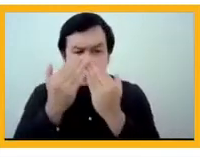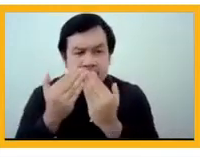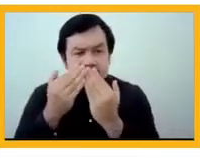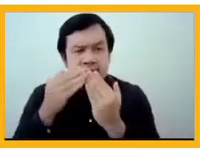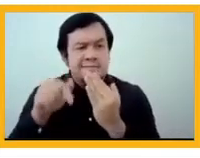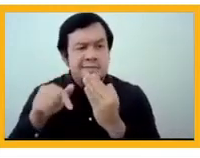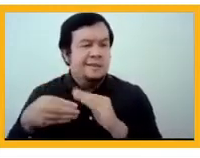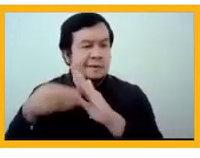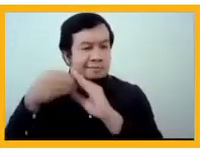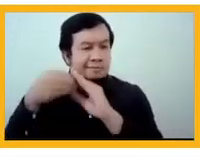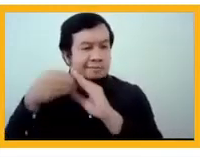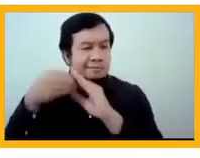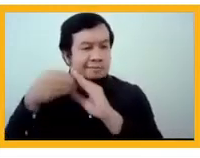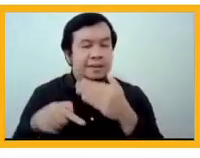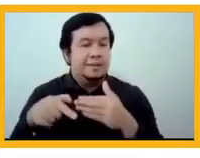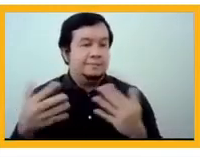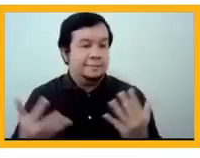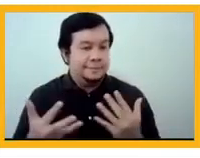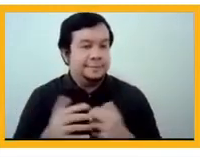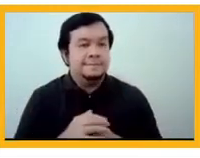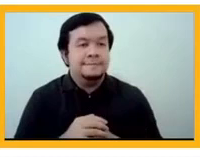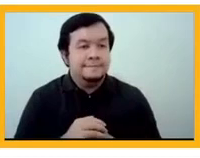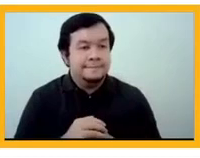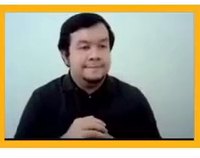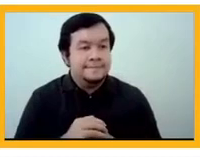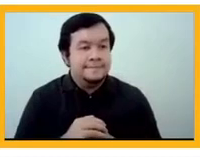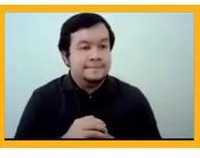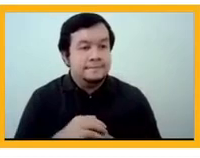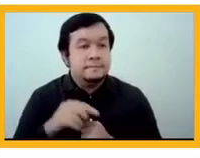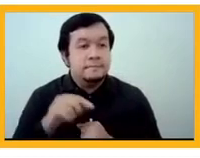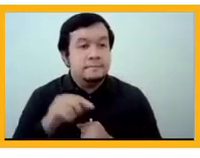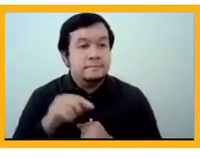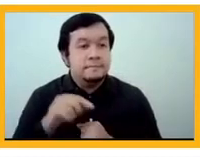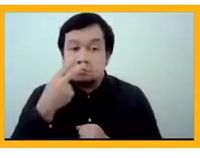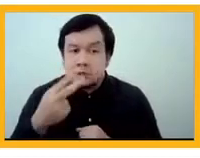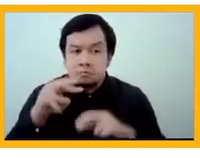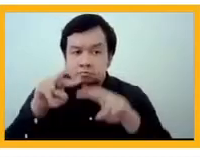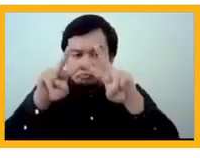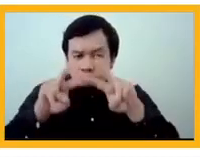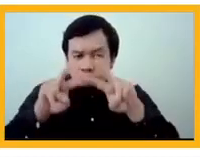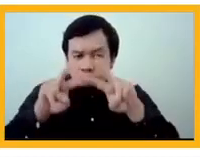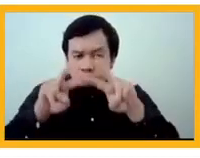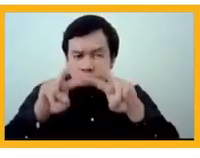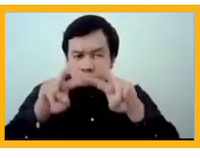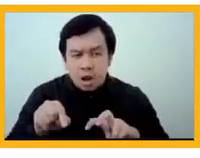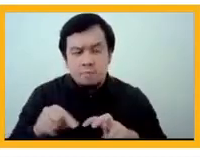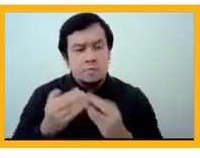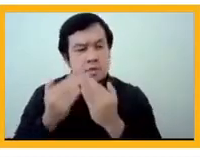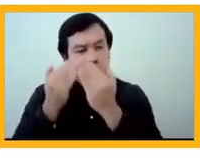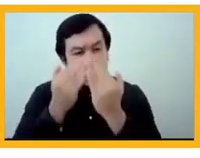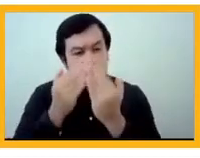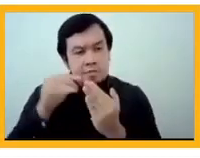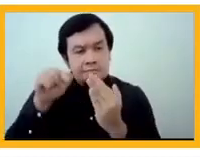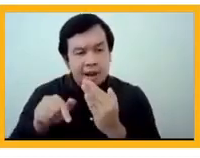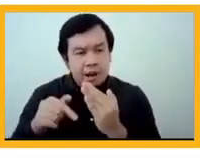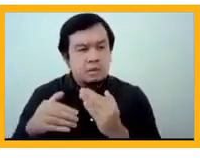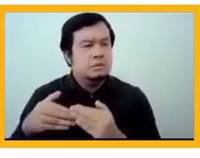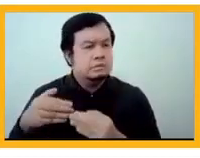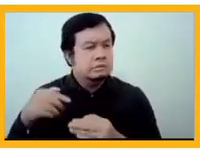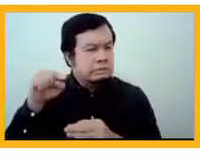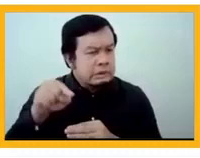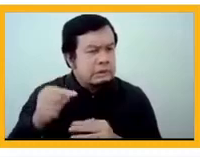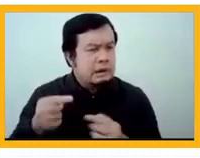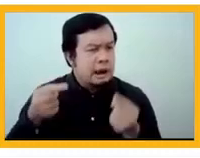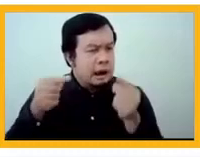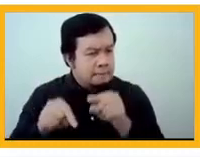The research showed that 80% of what happens in long-term education is determined by household factors. But as policymakers, we thought we could not